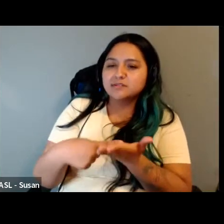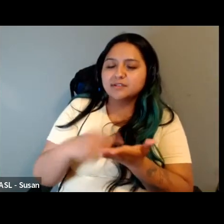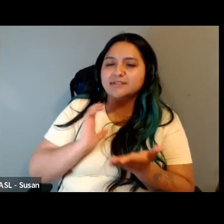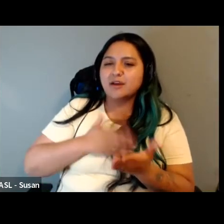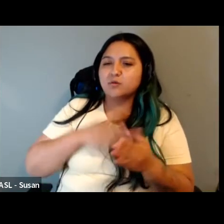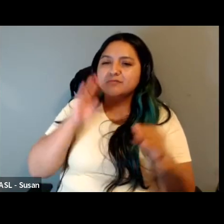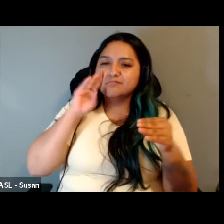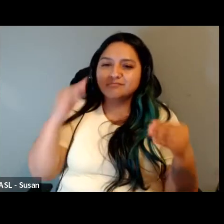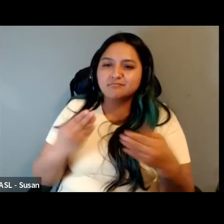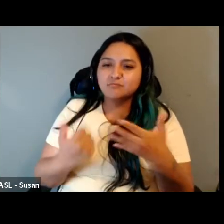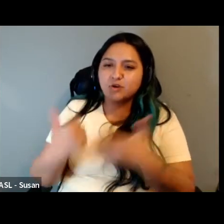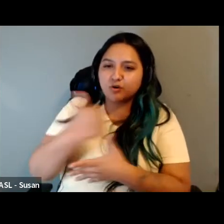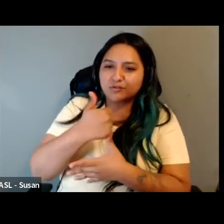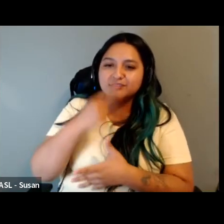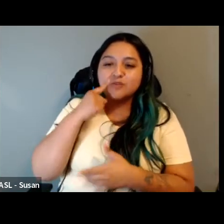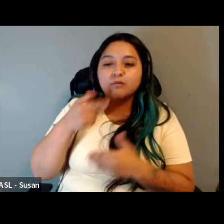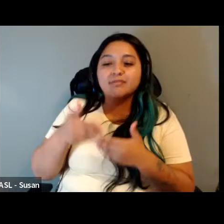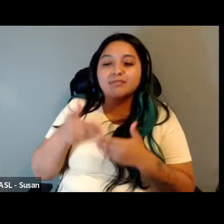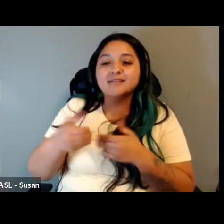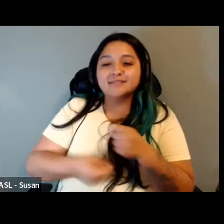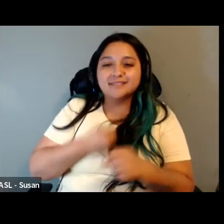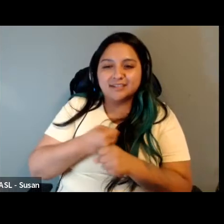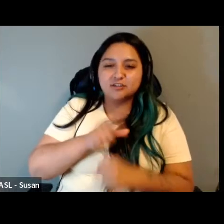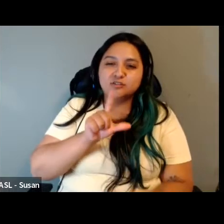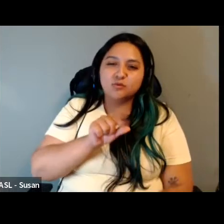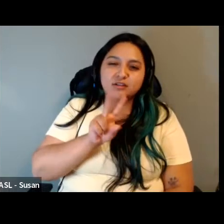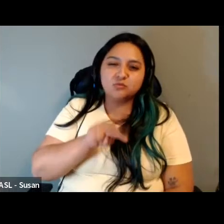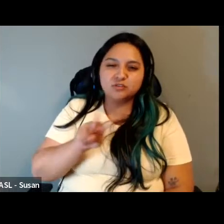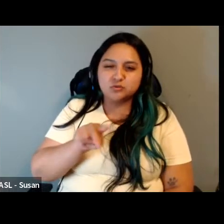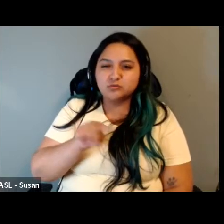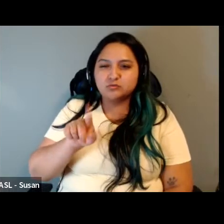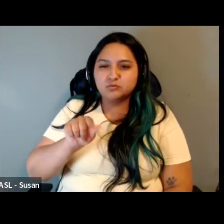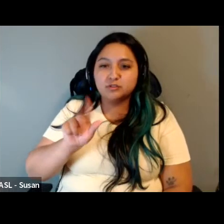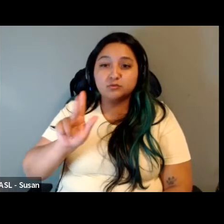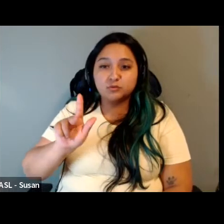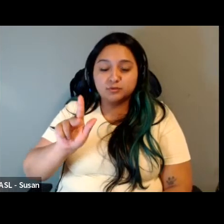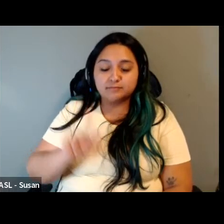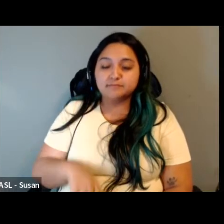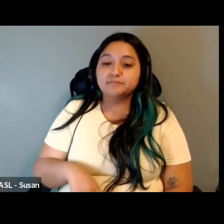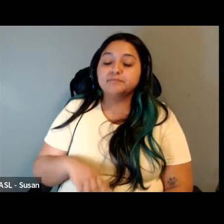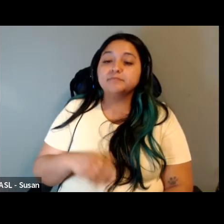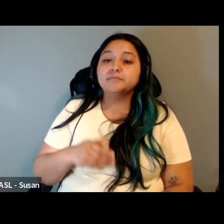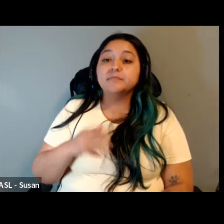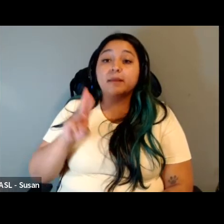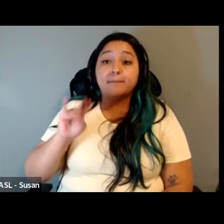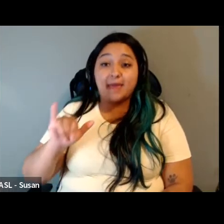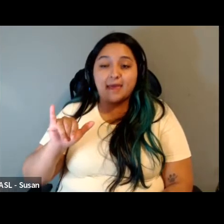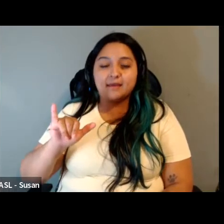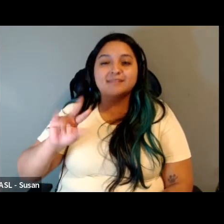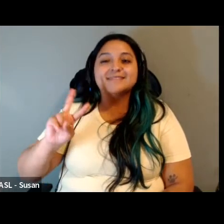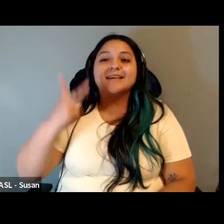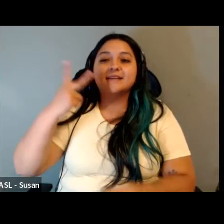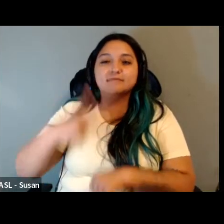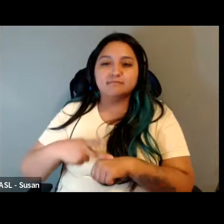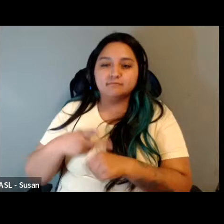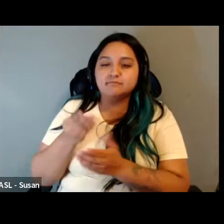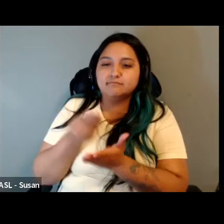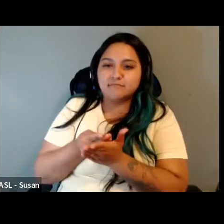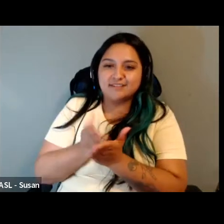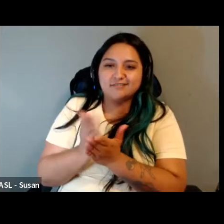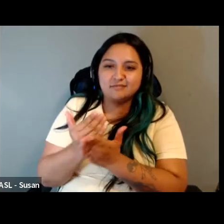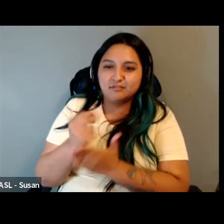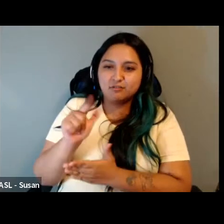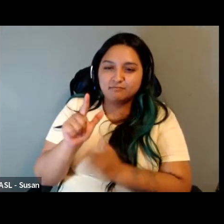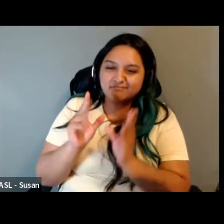upcoming fiscal year, 22-23. Then in May, we followed up with a second budget town hall to hear from you about